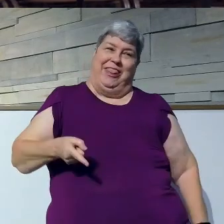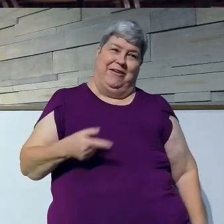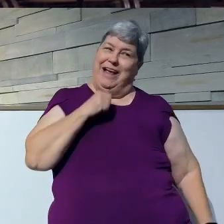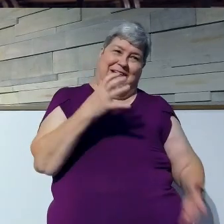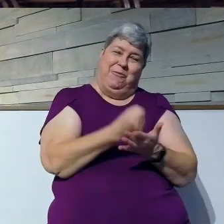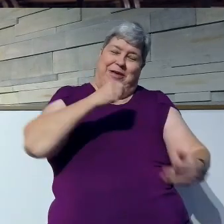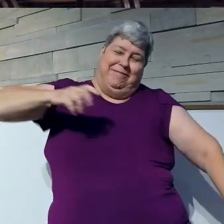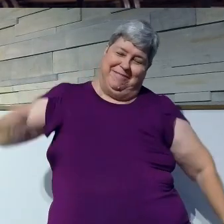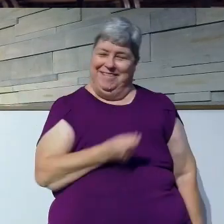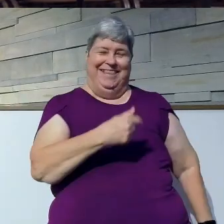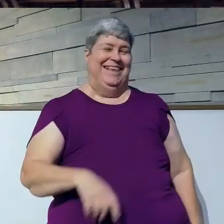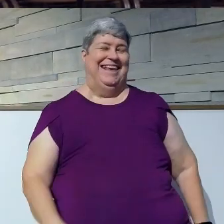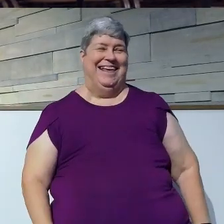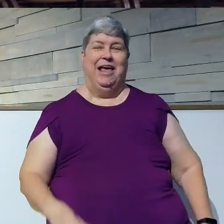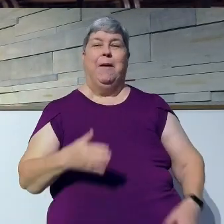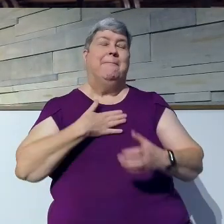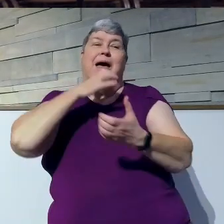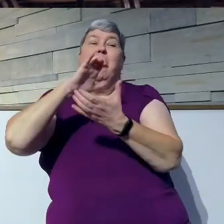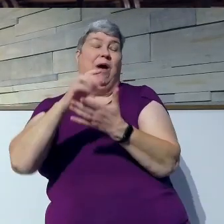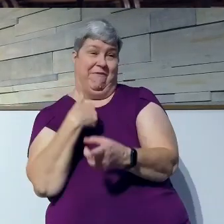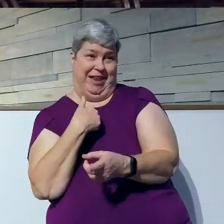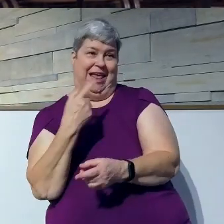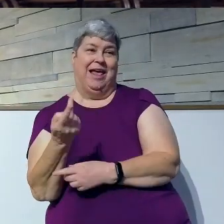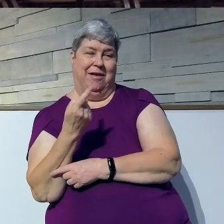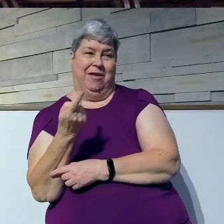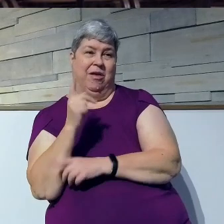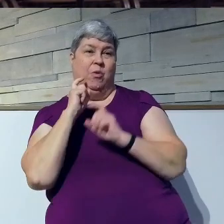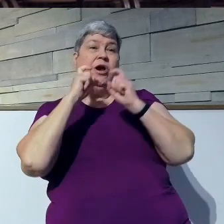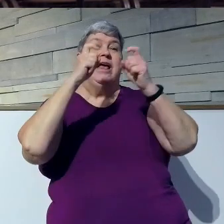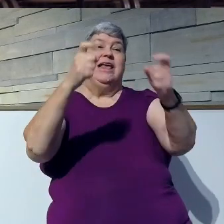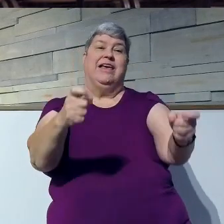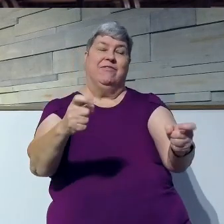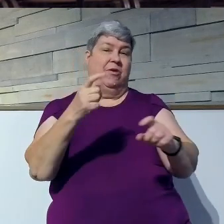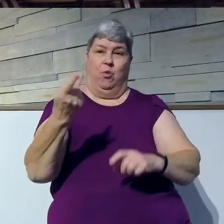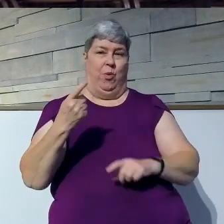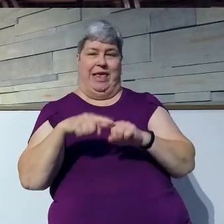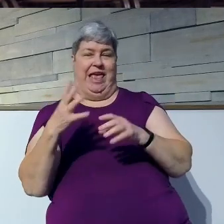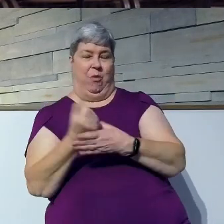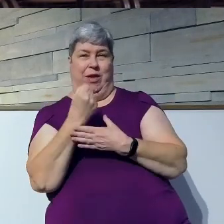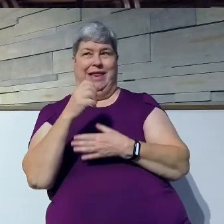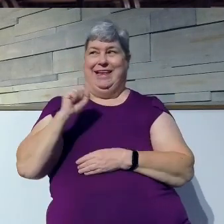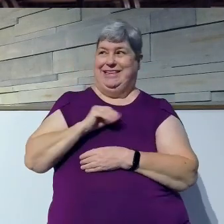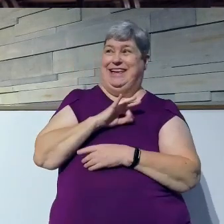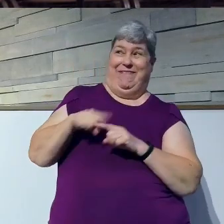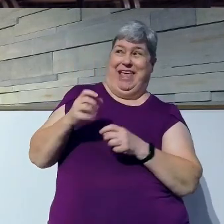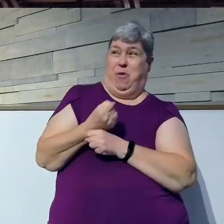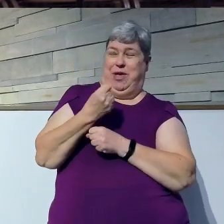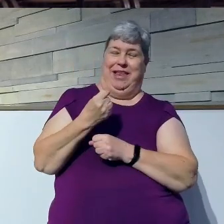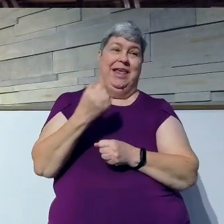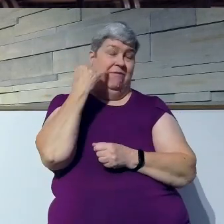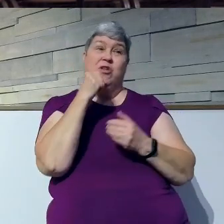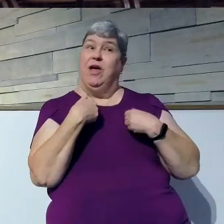winner, all right? So Kathy and I, we're going to give a gift. We can't win. Staff can't win either, sorry. So if you don't